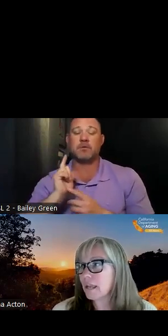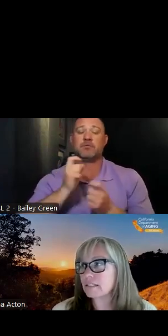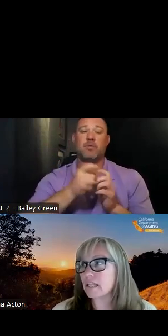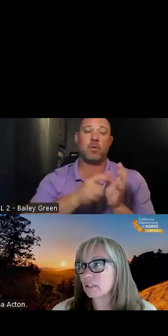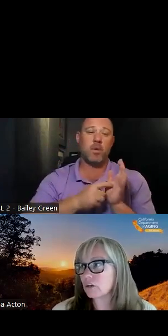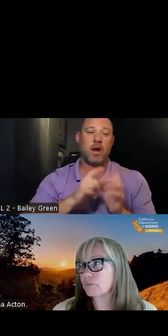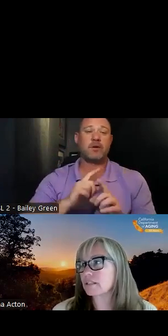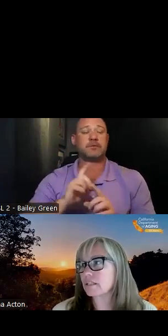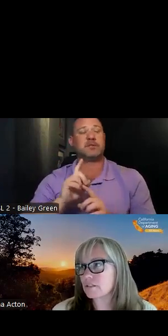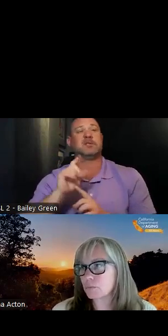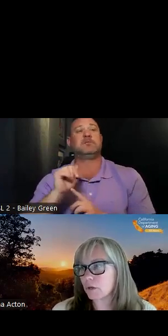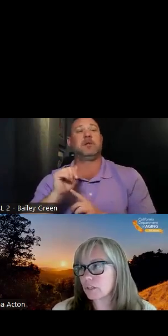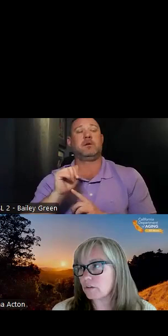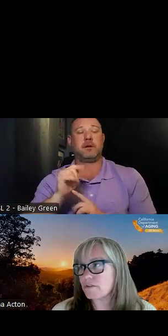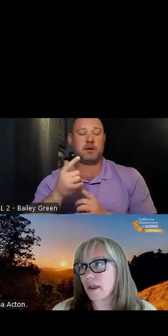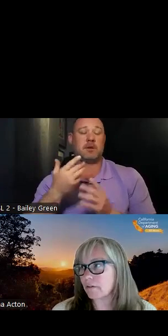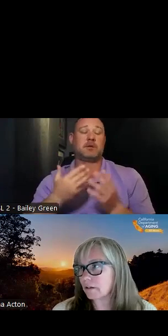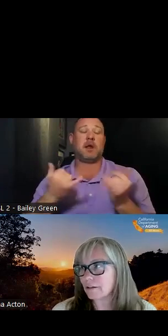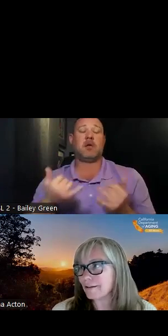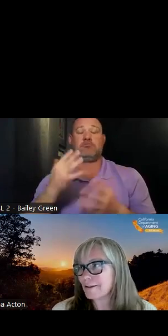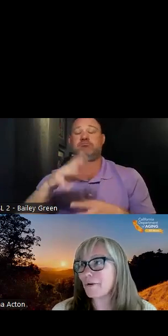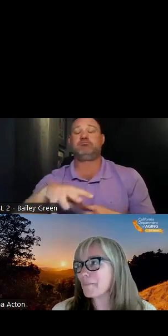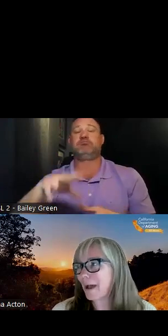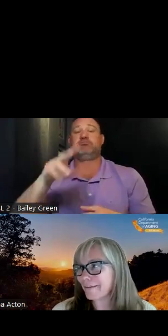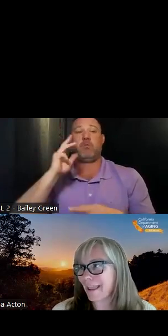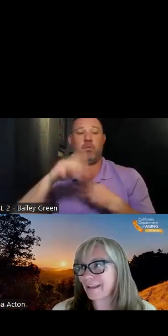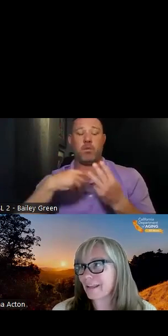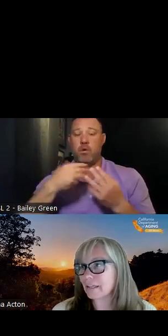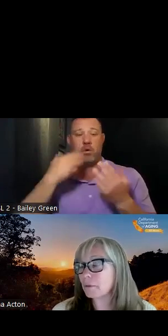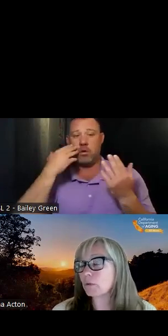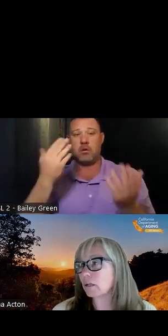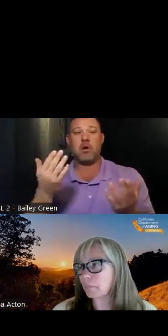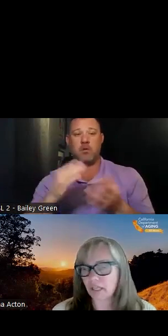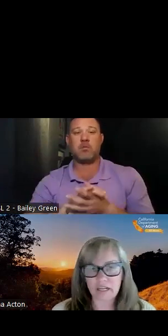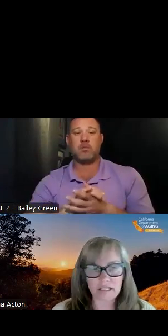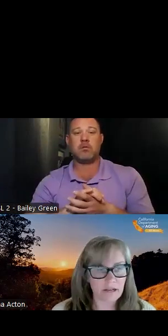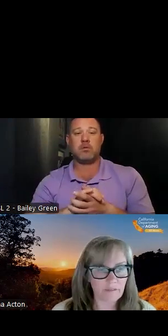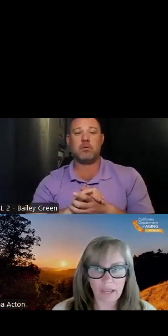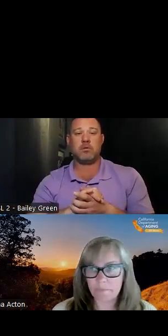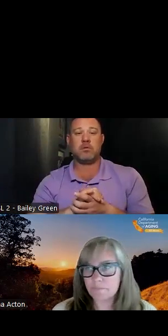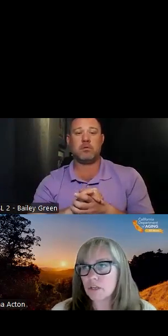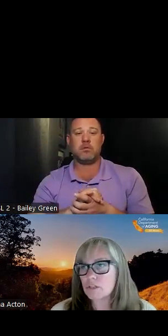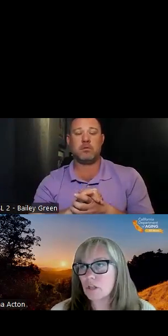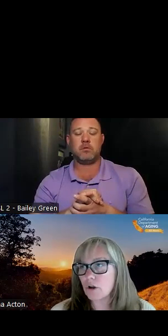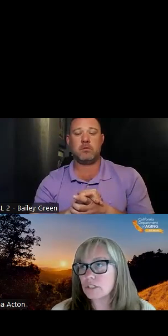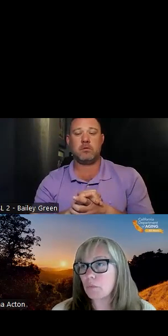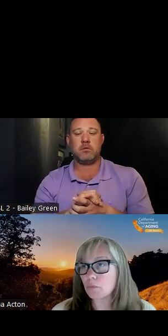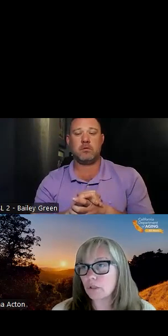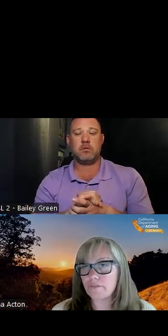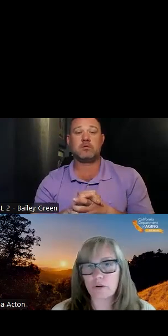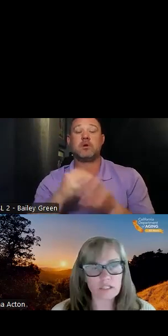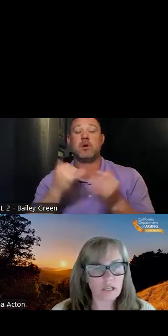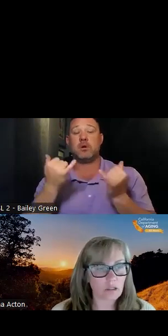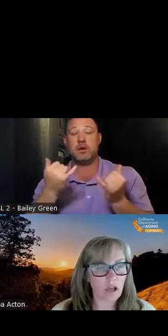disability, and suddenly you're thrust into this world that you've never known about, and it can be really complicated to navigate. So today we'll